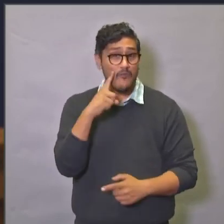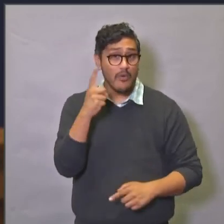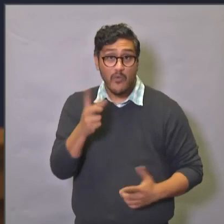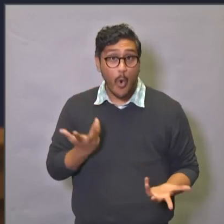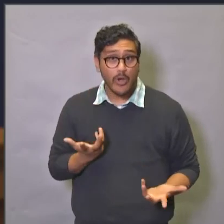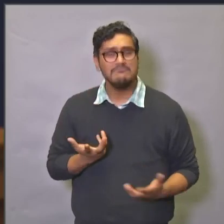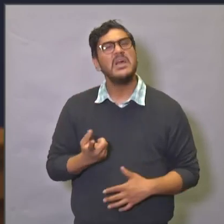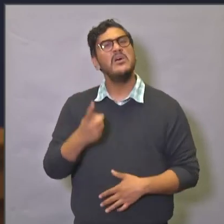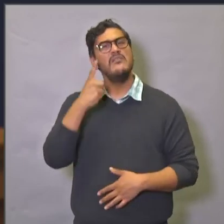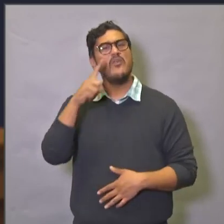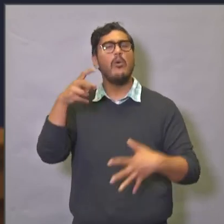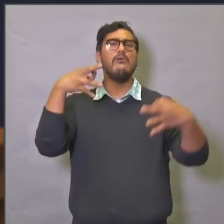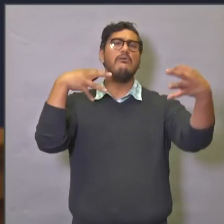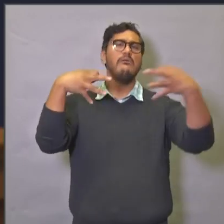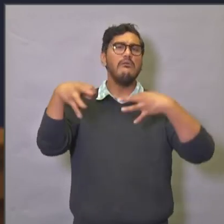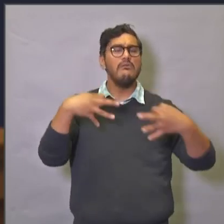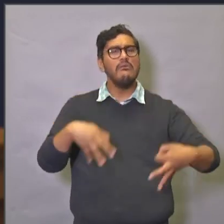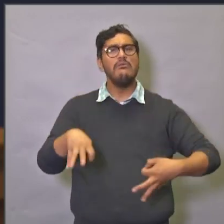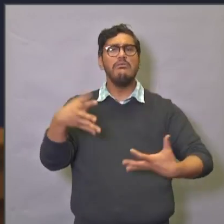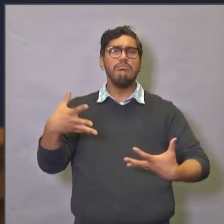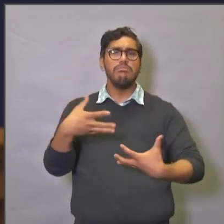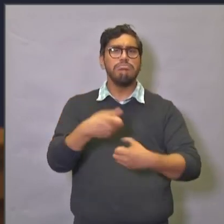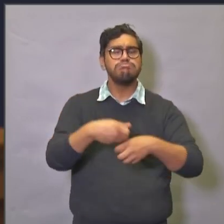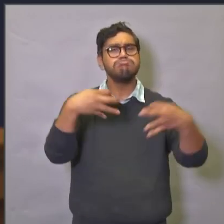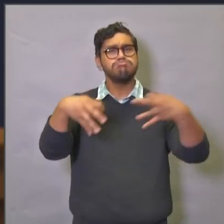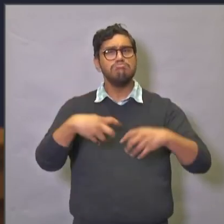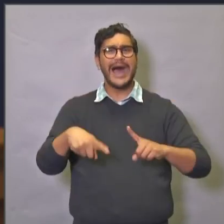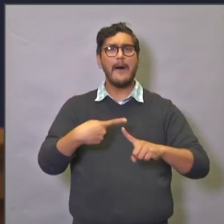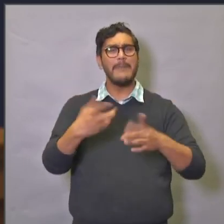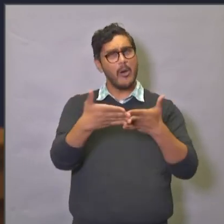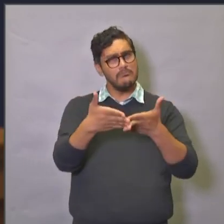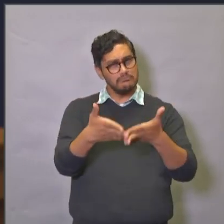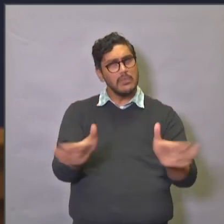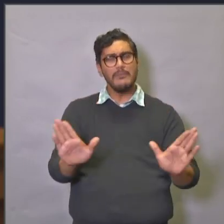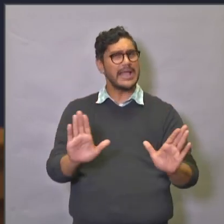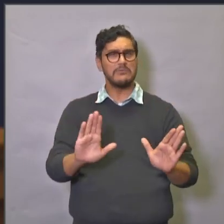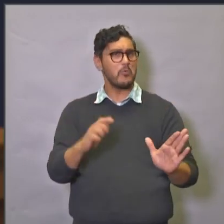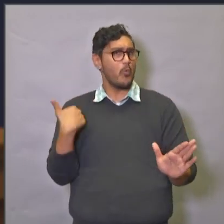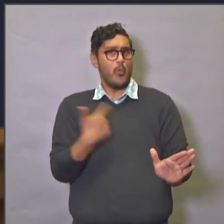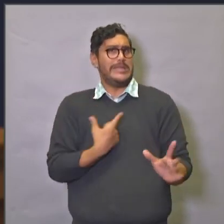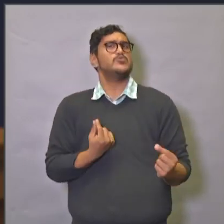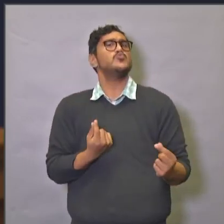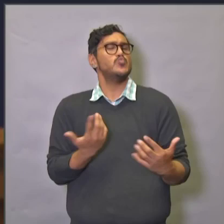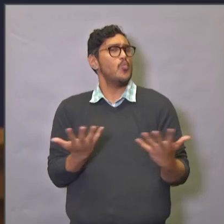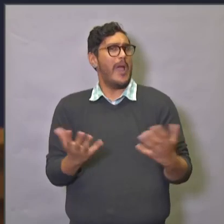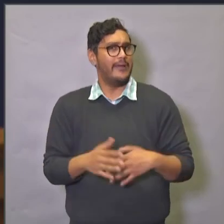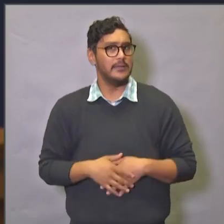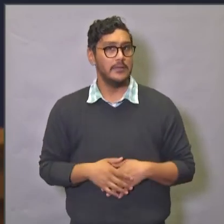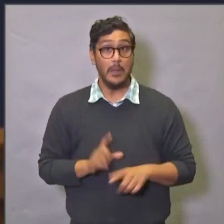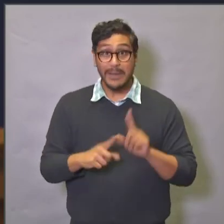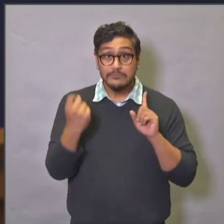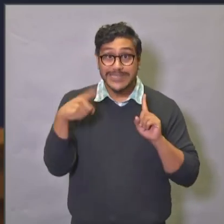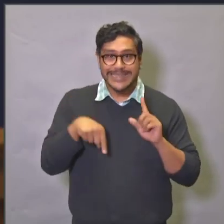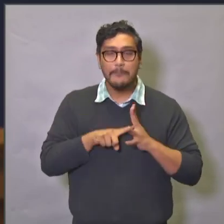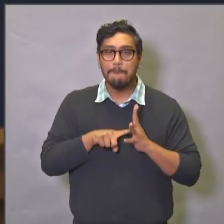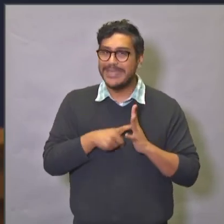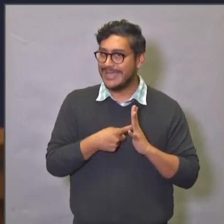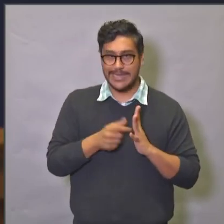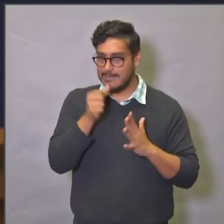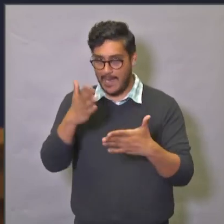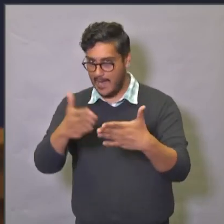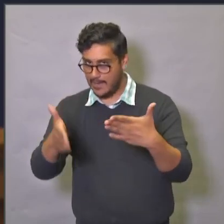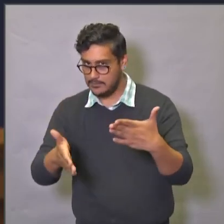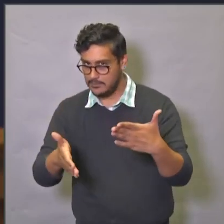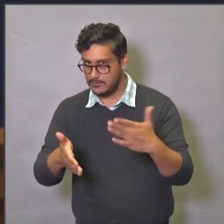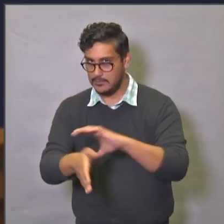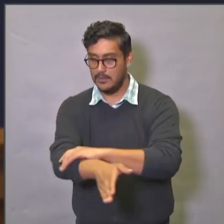and talk to the public about how this is going to play out. But this is the beginning, but by no means the end, as it relates to how we are going